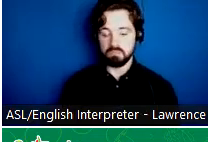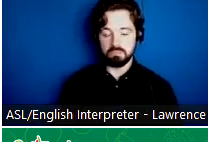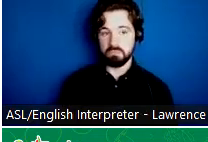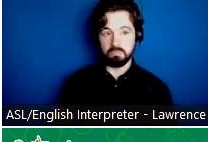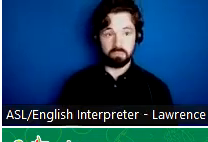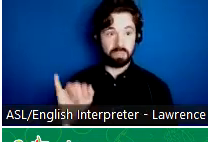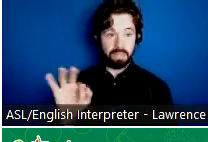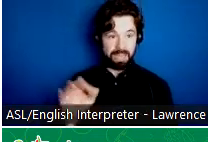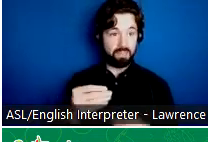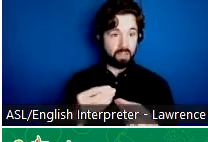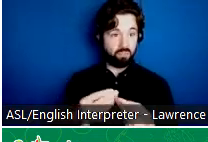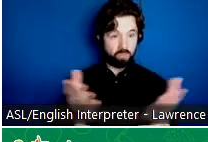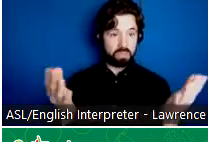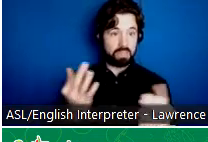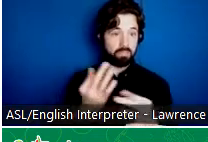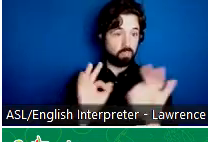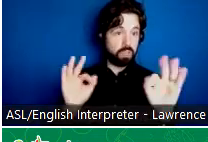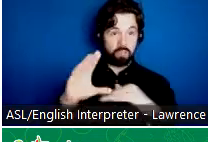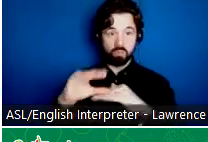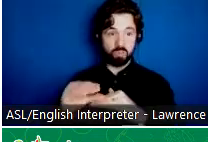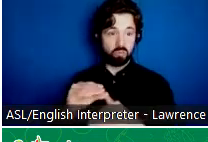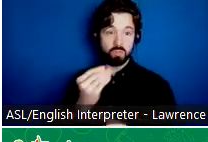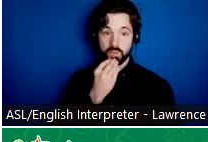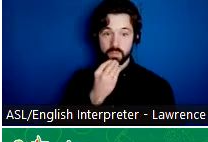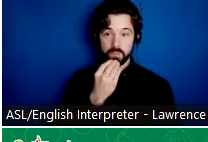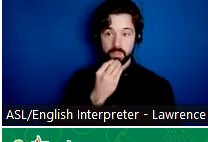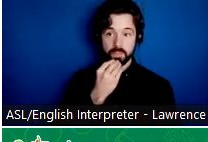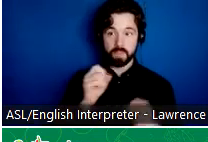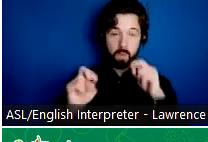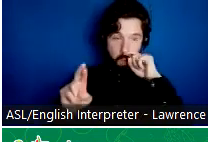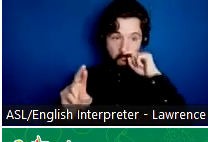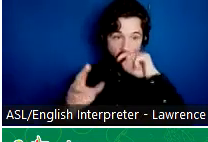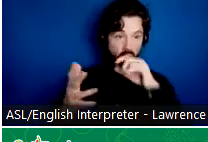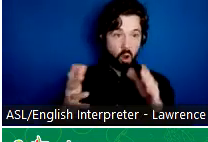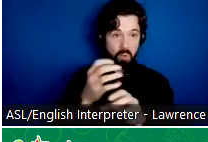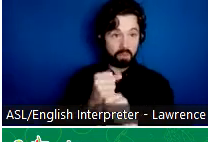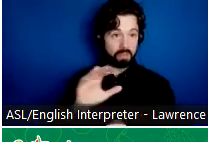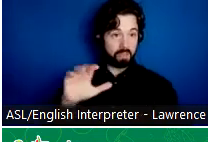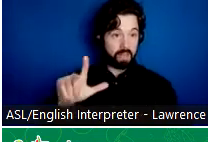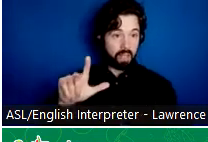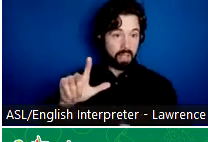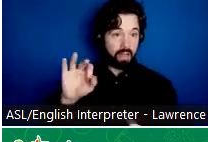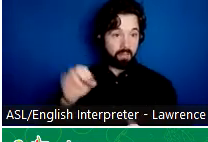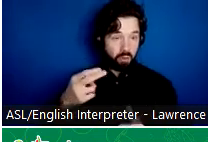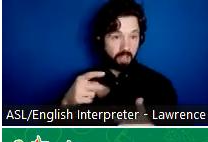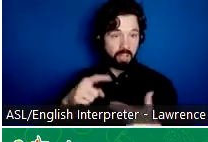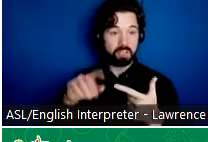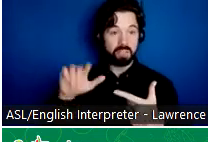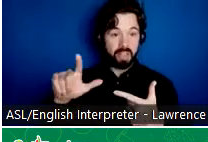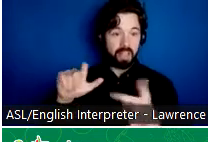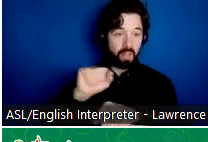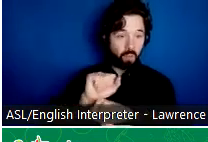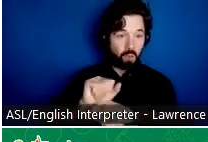an NSLP or S-EBT participating school, or if they receive CalFresh, CalWorks, or Medi-Cal. So immigration status is